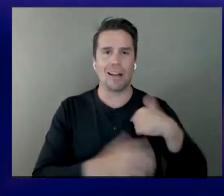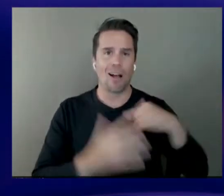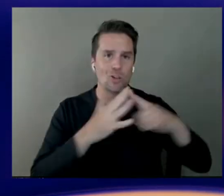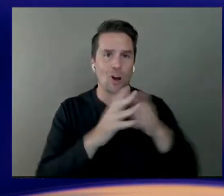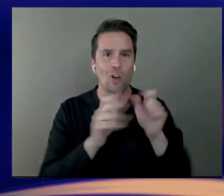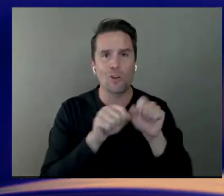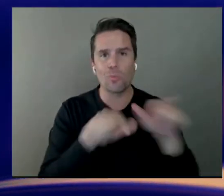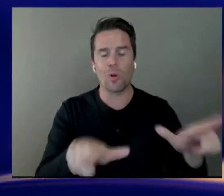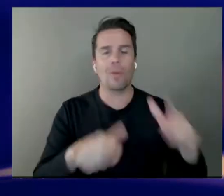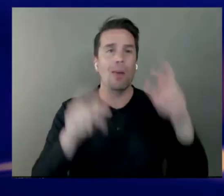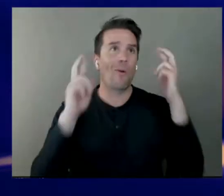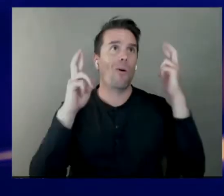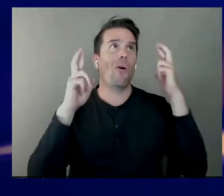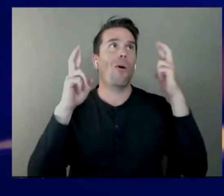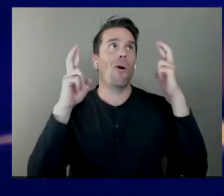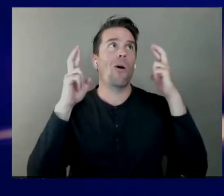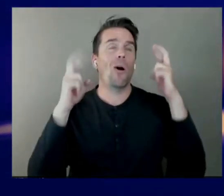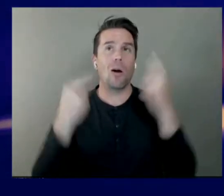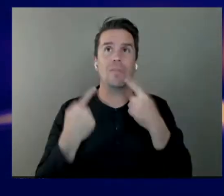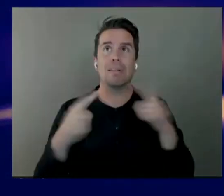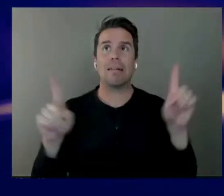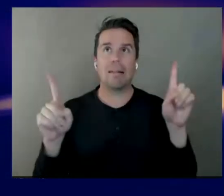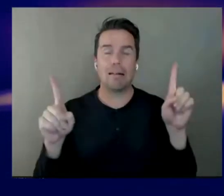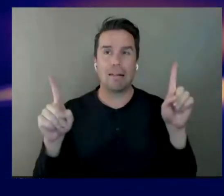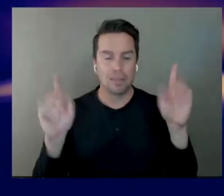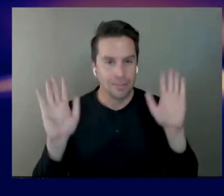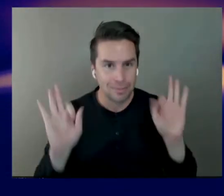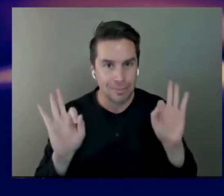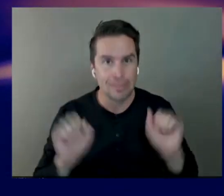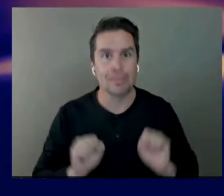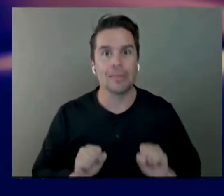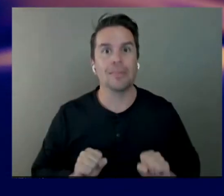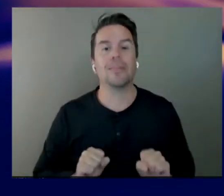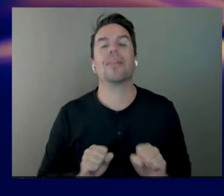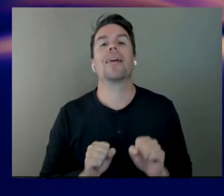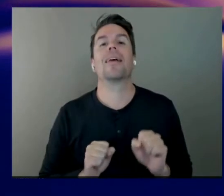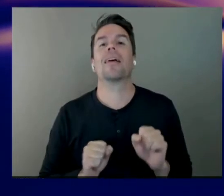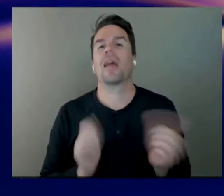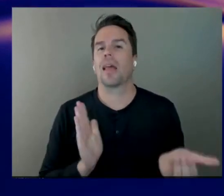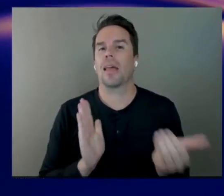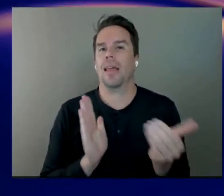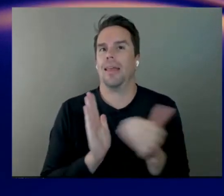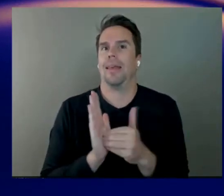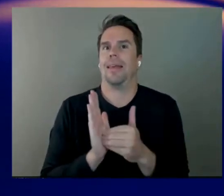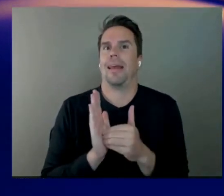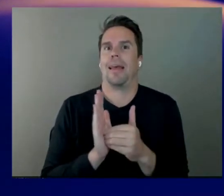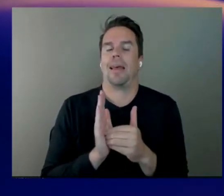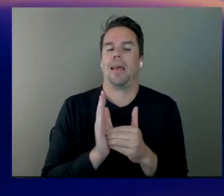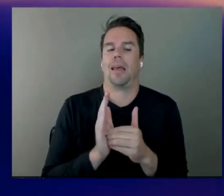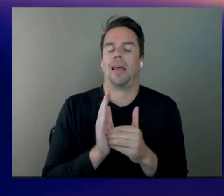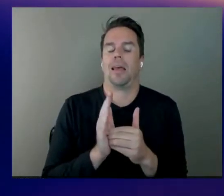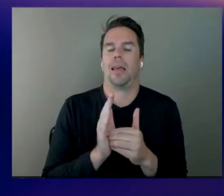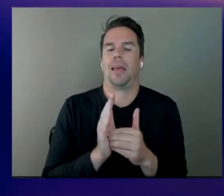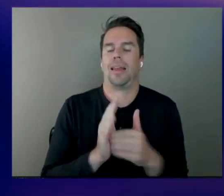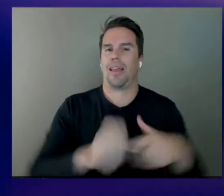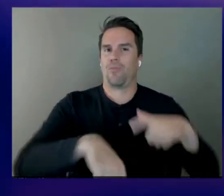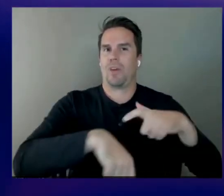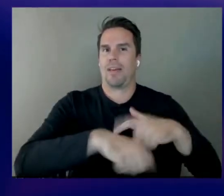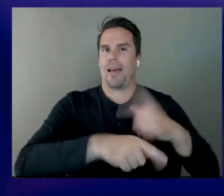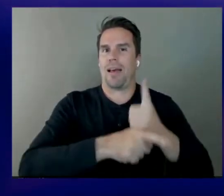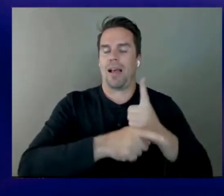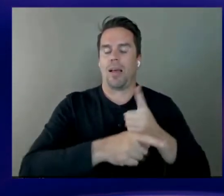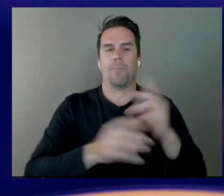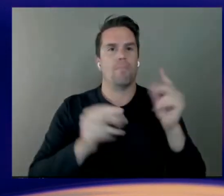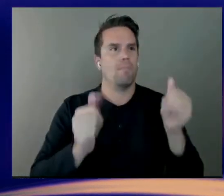timing works out, and you hope that deployment goes okay. And you know, again, at the right time, suddenly that feature is just available for